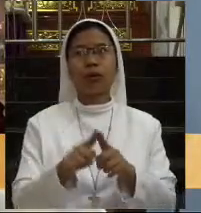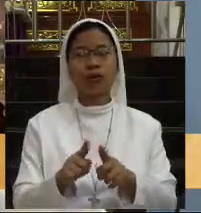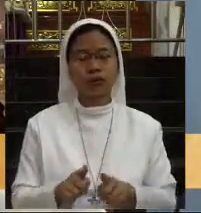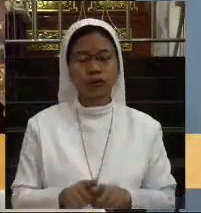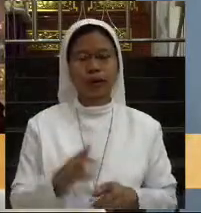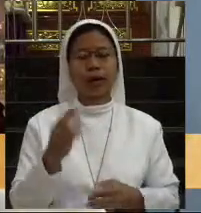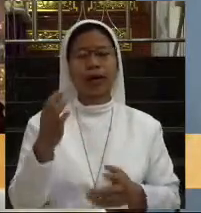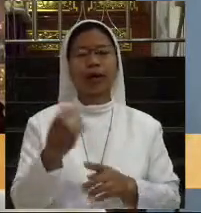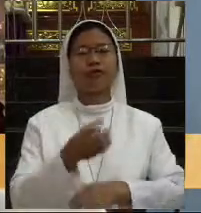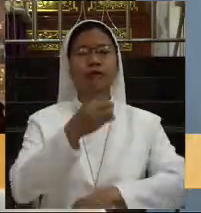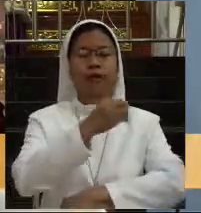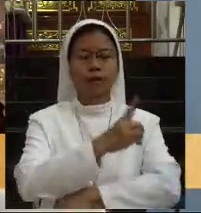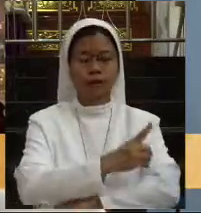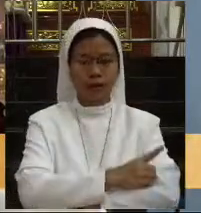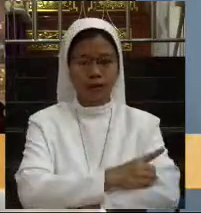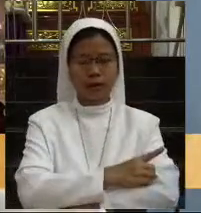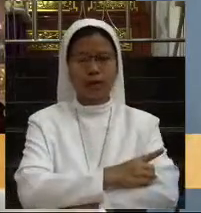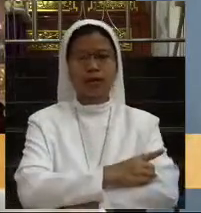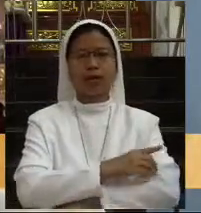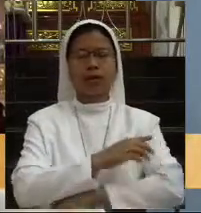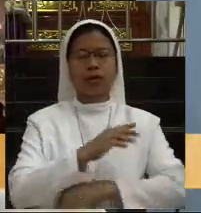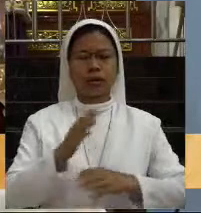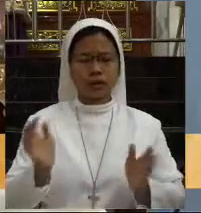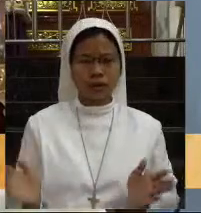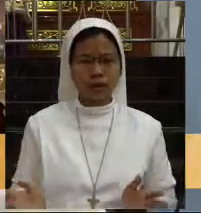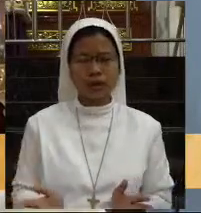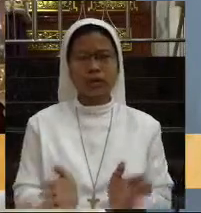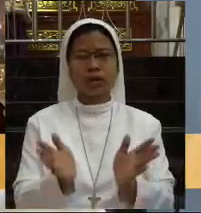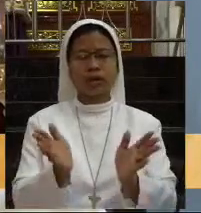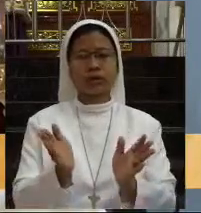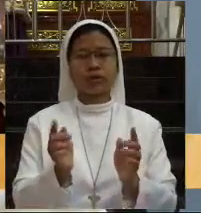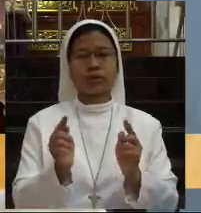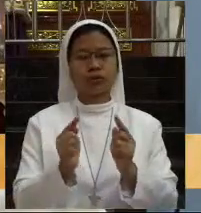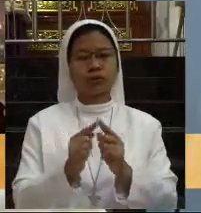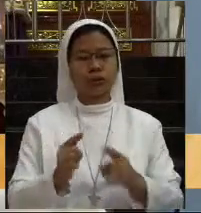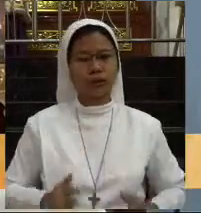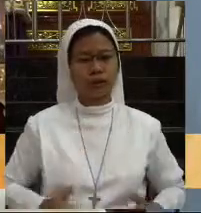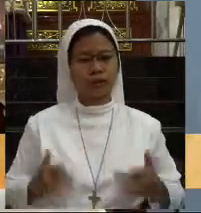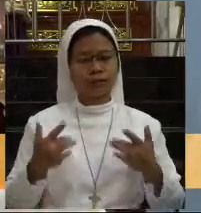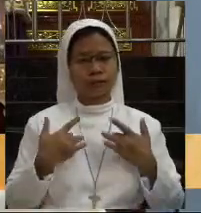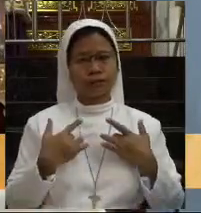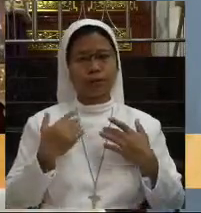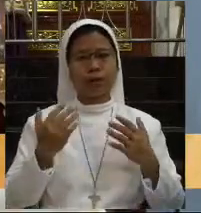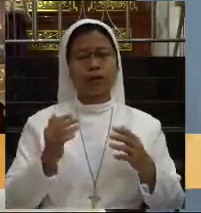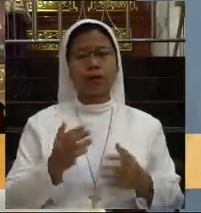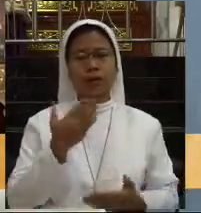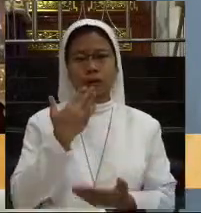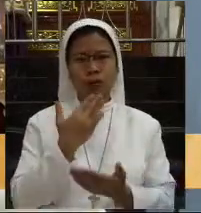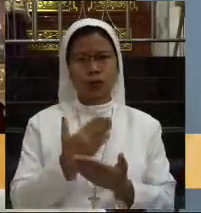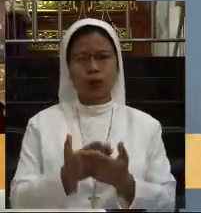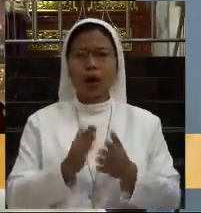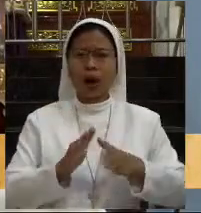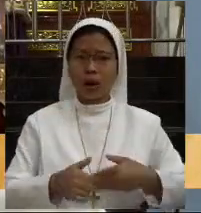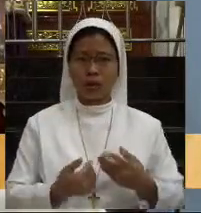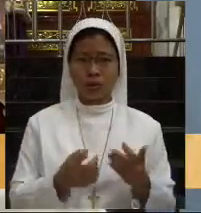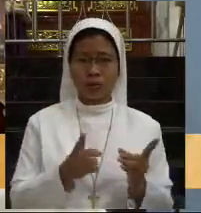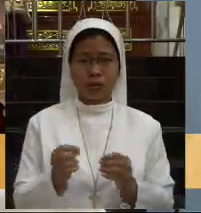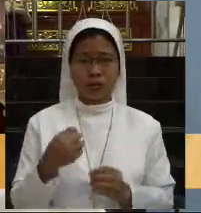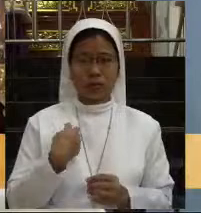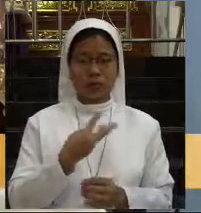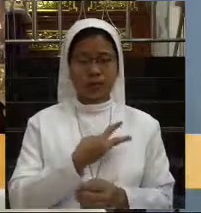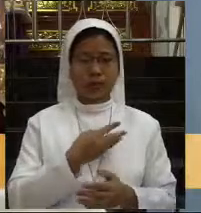challenge. How do we live? Since every day we encounter Jesus in his words